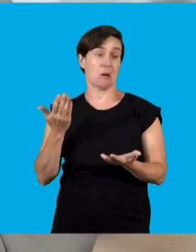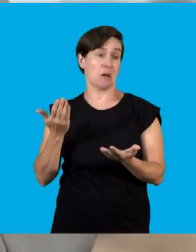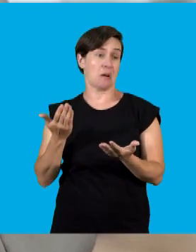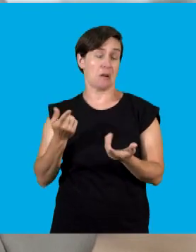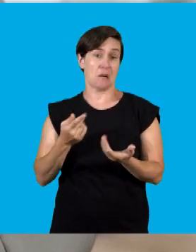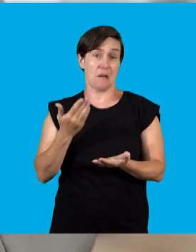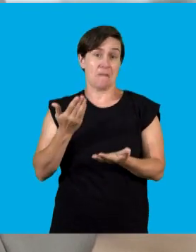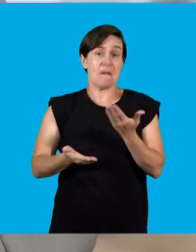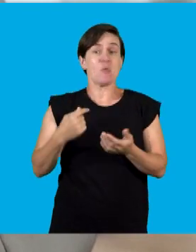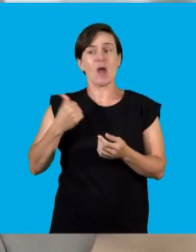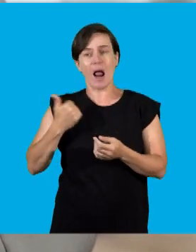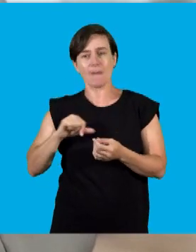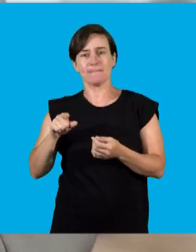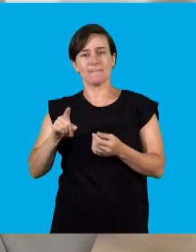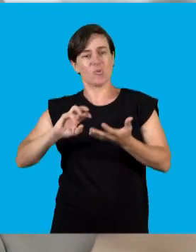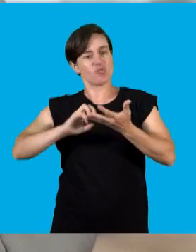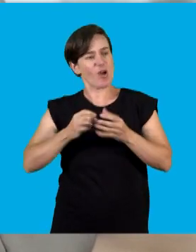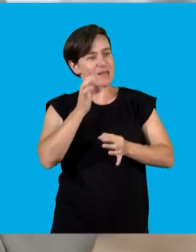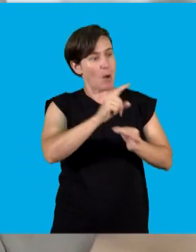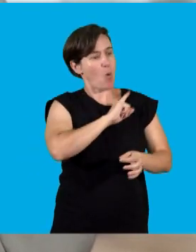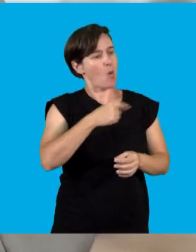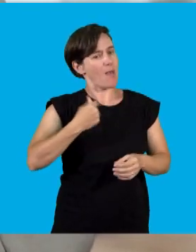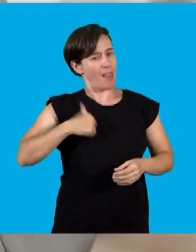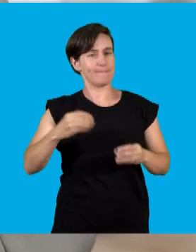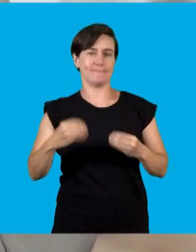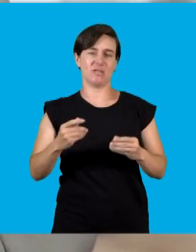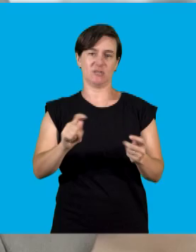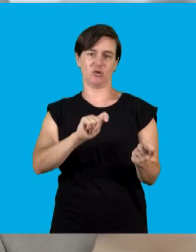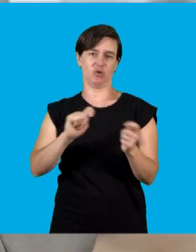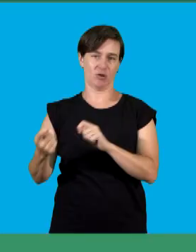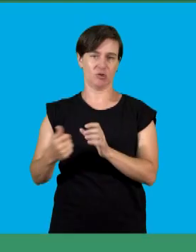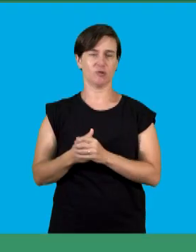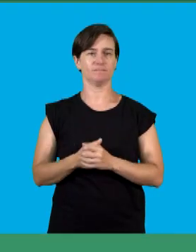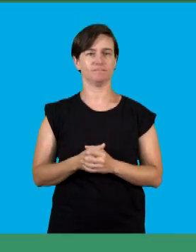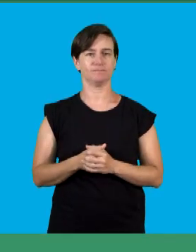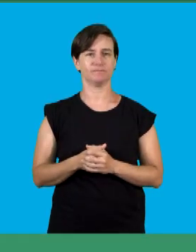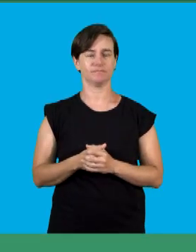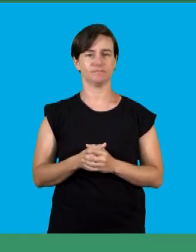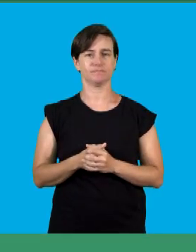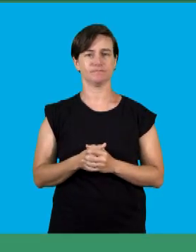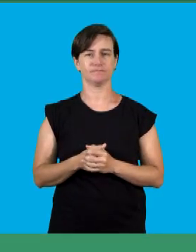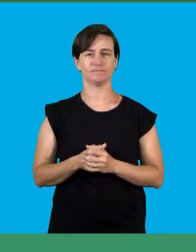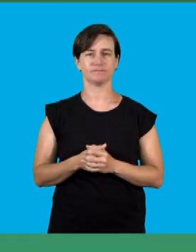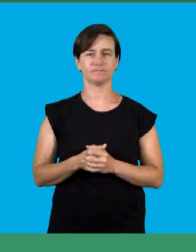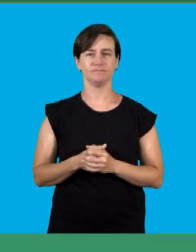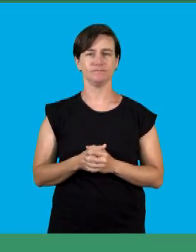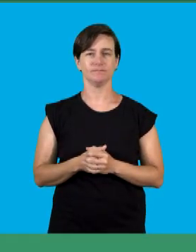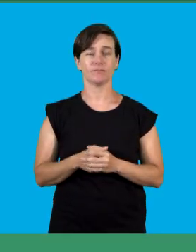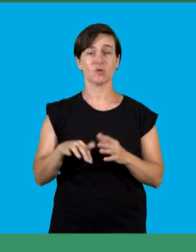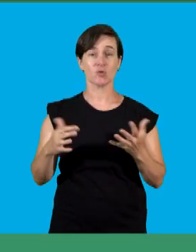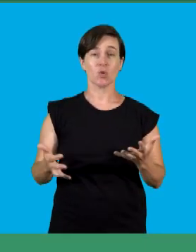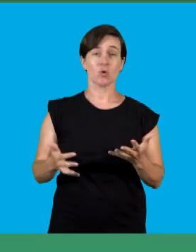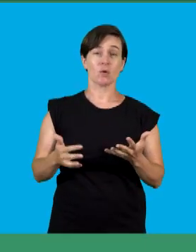go for this change that we want to implement? Right, here's a tip here. It says the driving forces are at